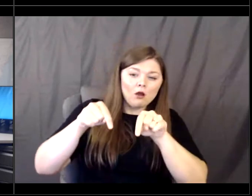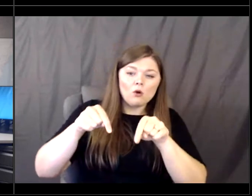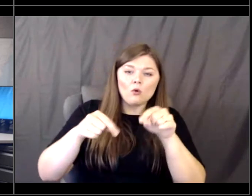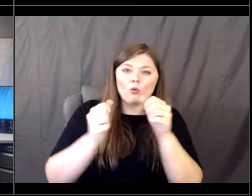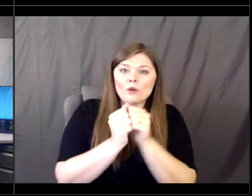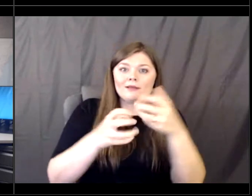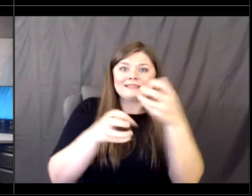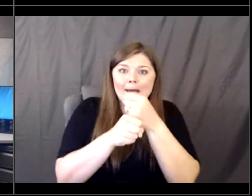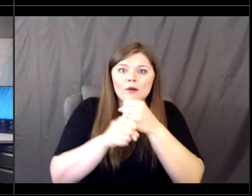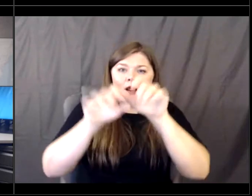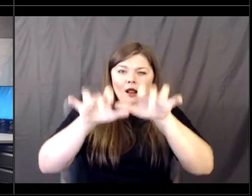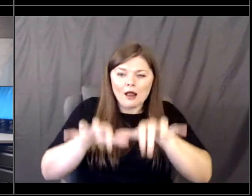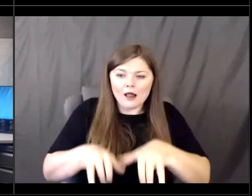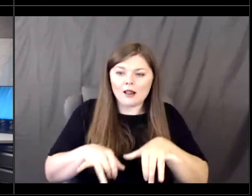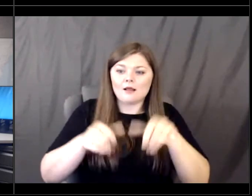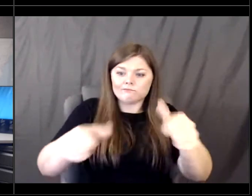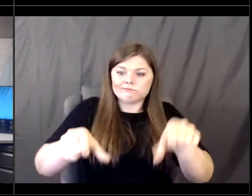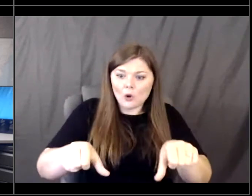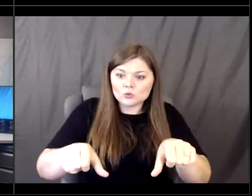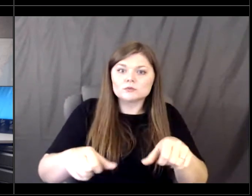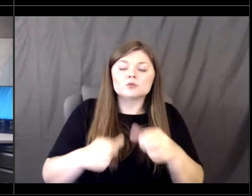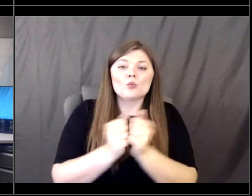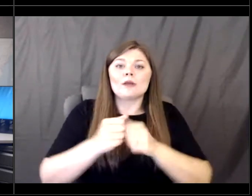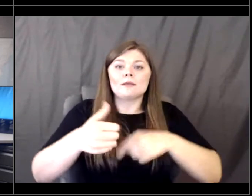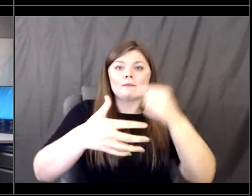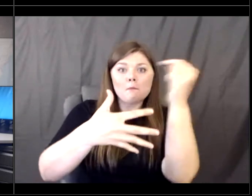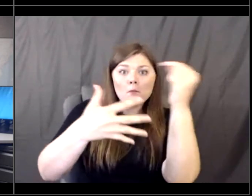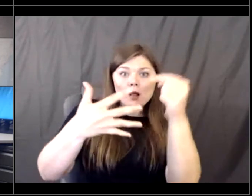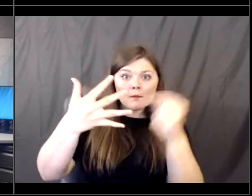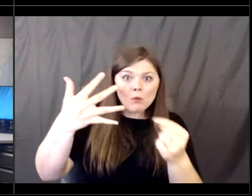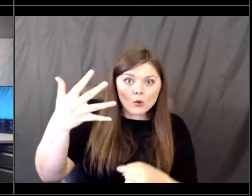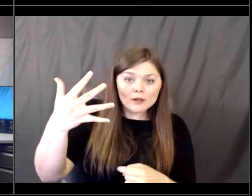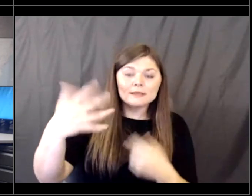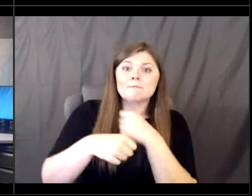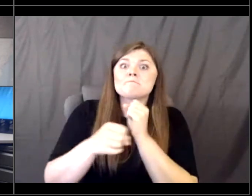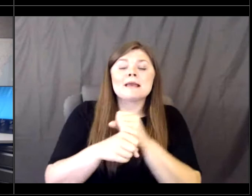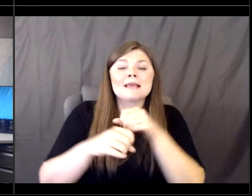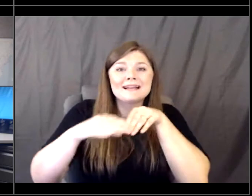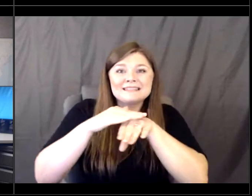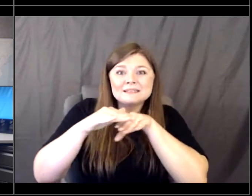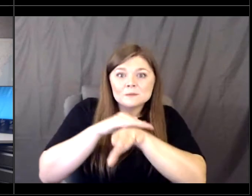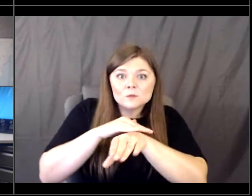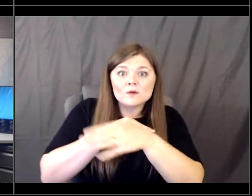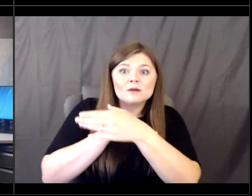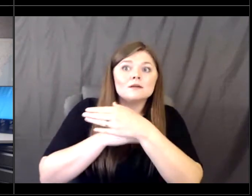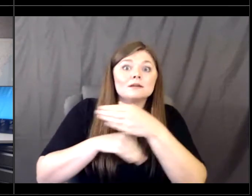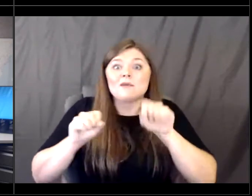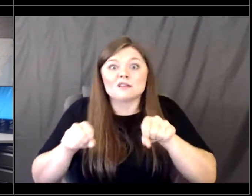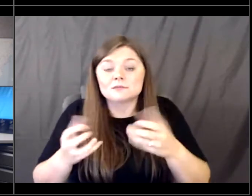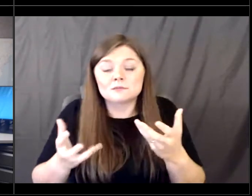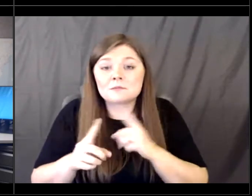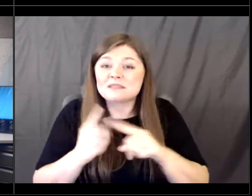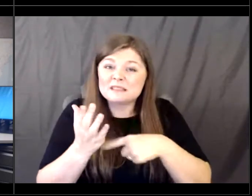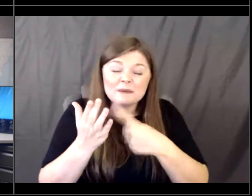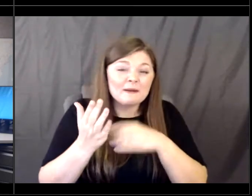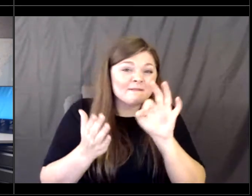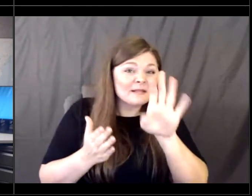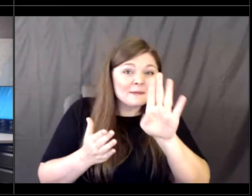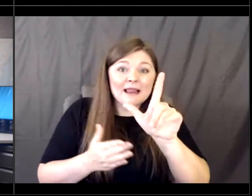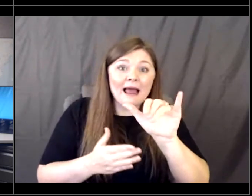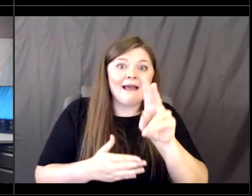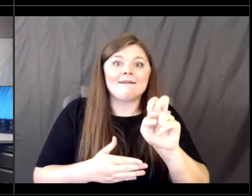bullet points to make it as accessible as possible. But sometimes those Facebook Lives are done